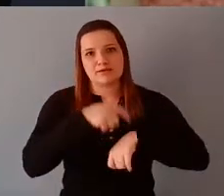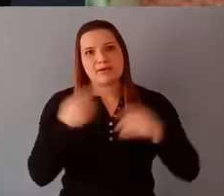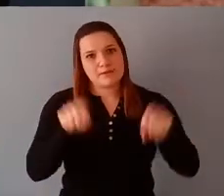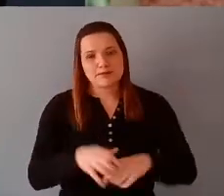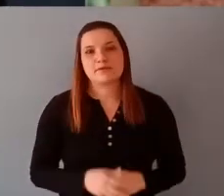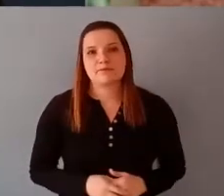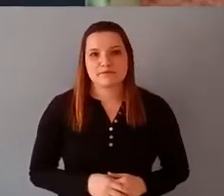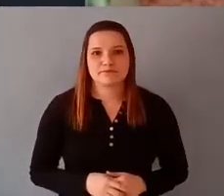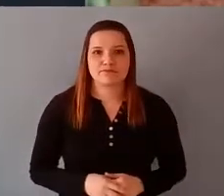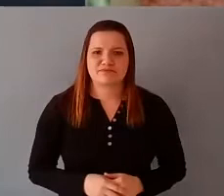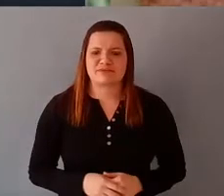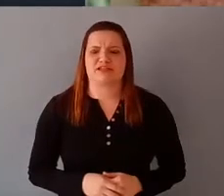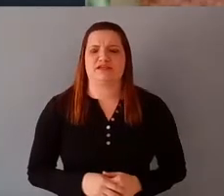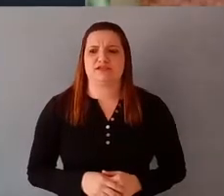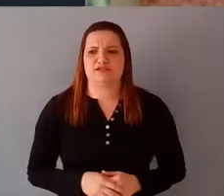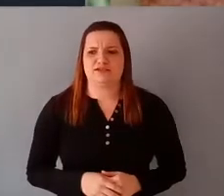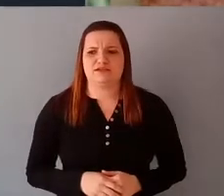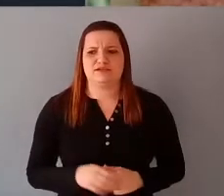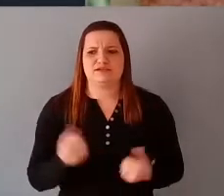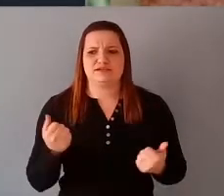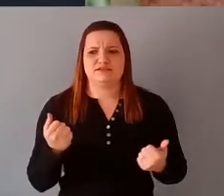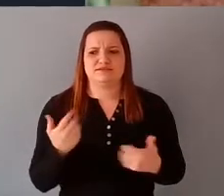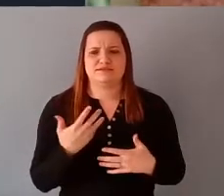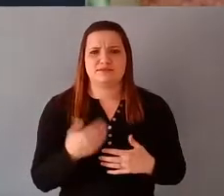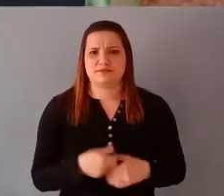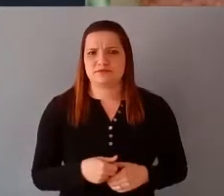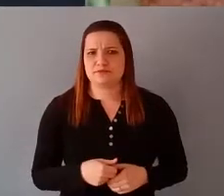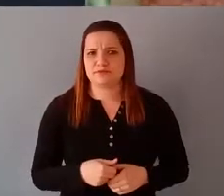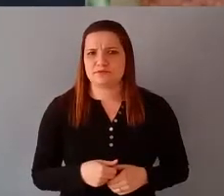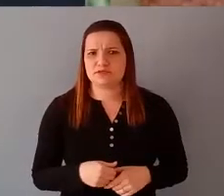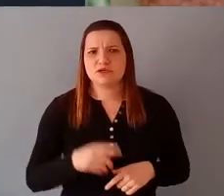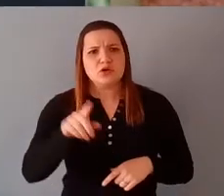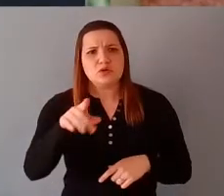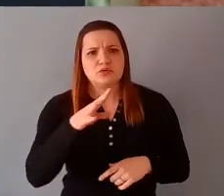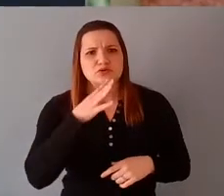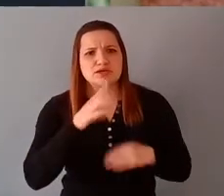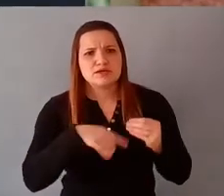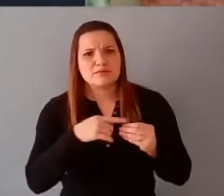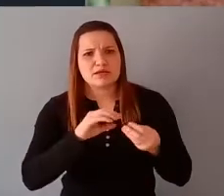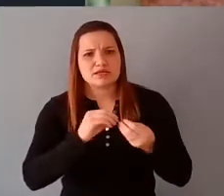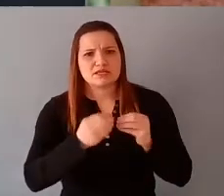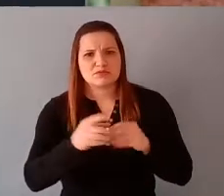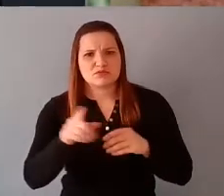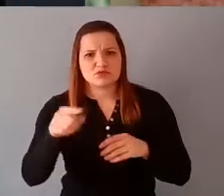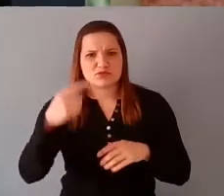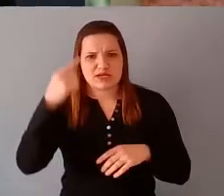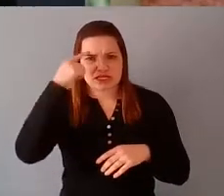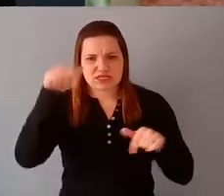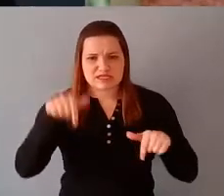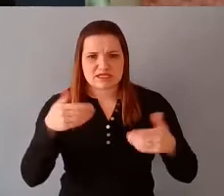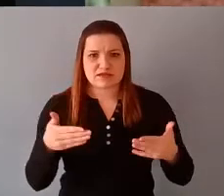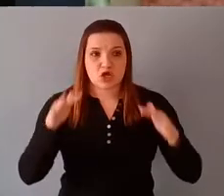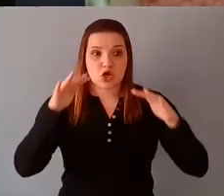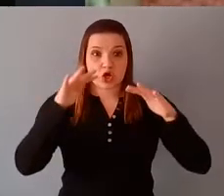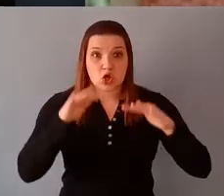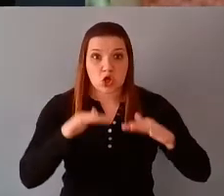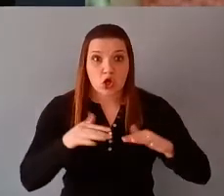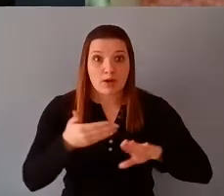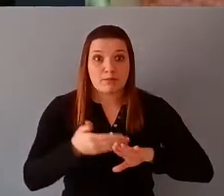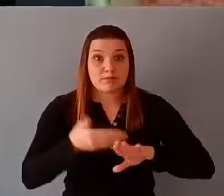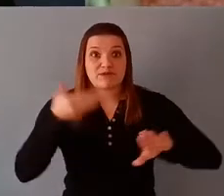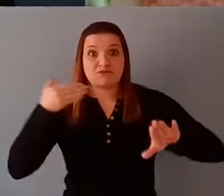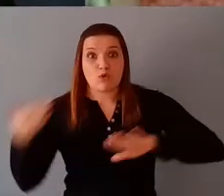Okay. Wow, that's scary. When you referenced, when you were talking about the numbers and you said you think this might be the calm before the